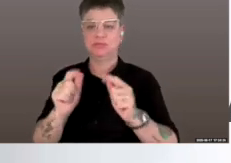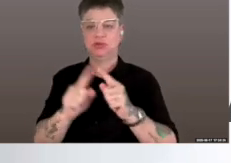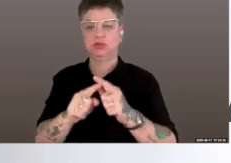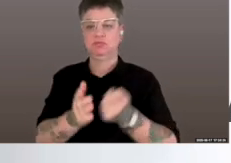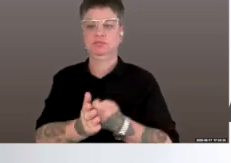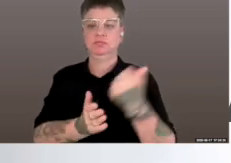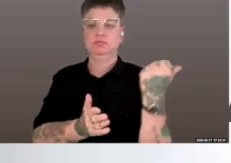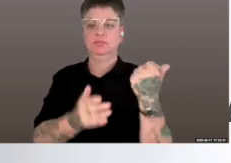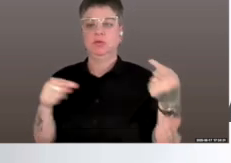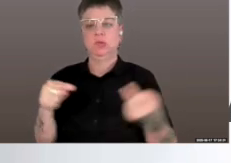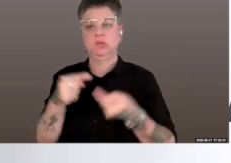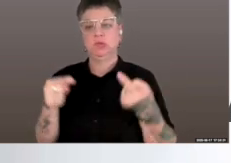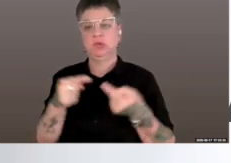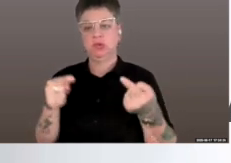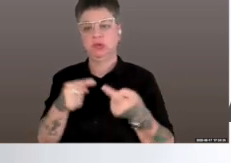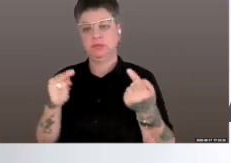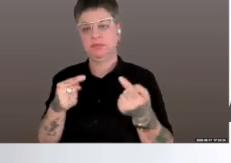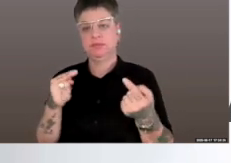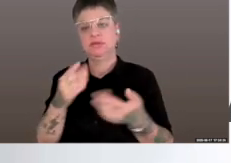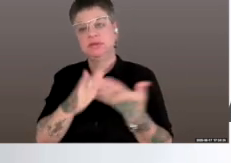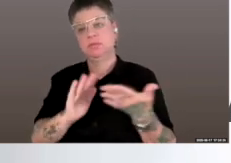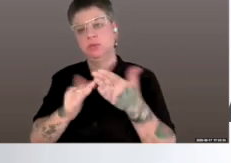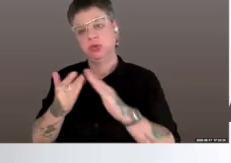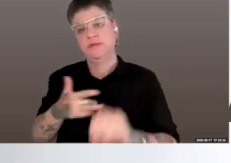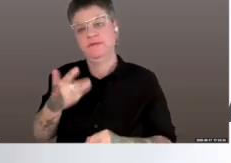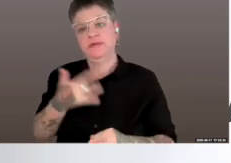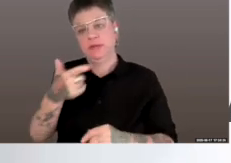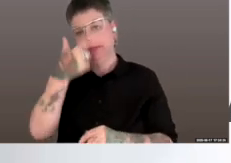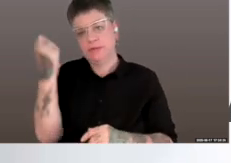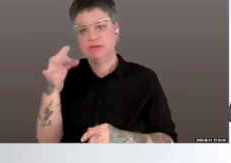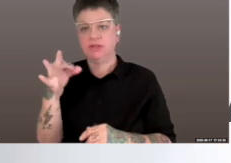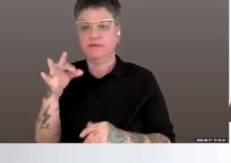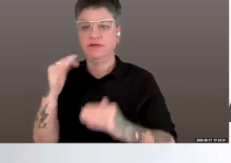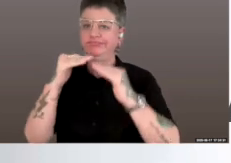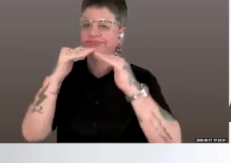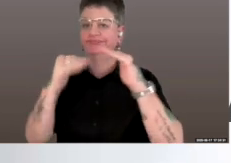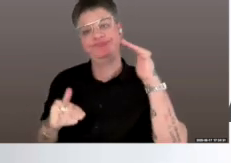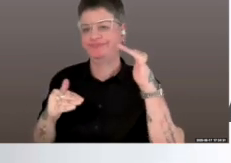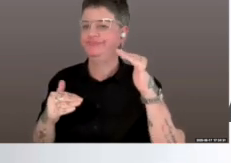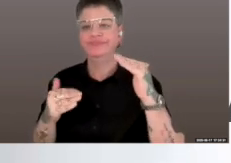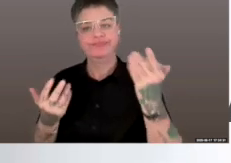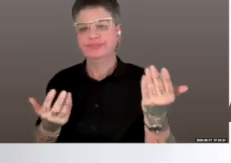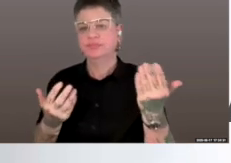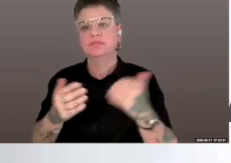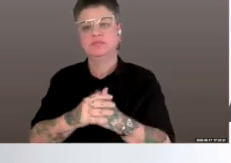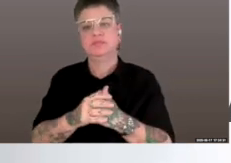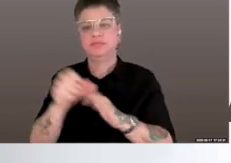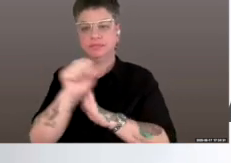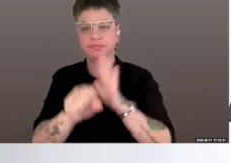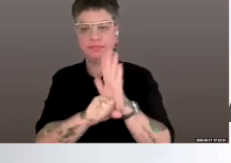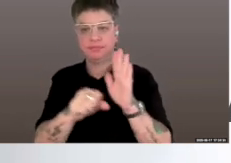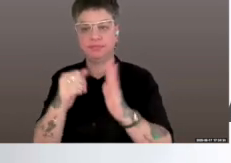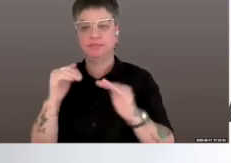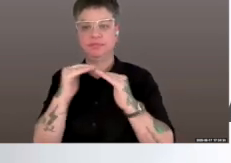with comprehensive community input and feedback. These projects provide funding to plan for and implement